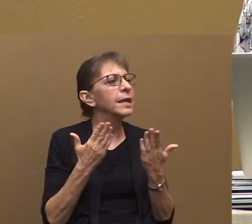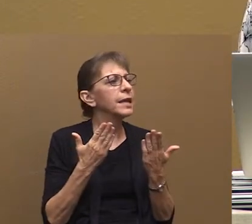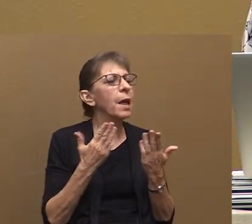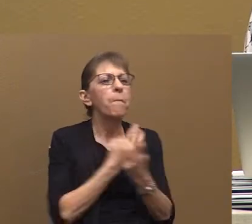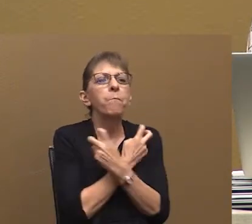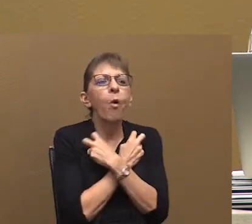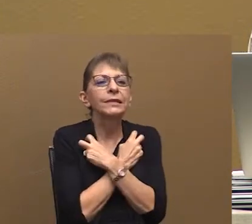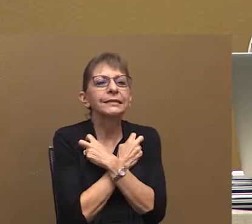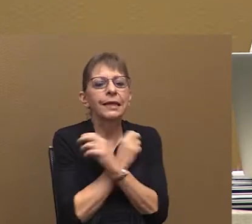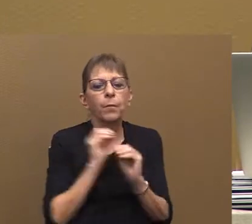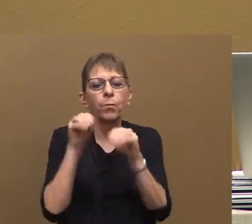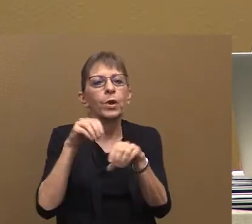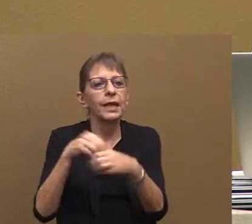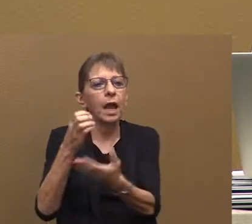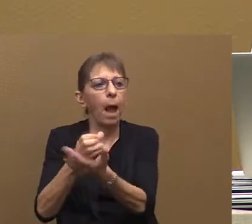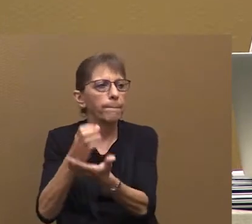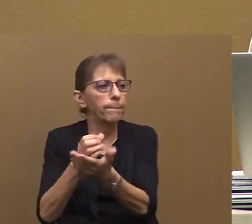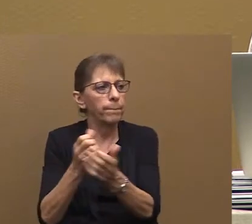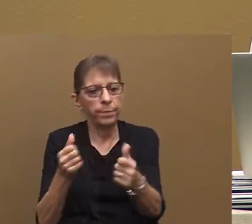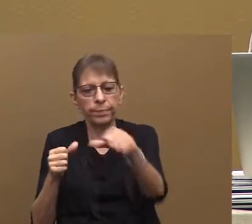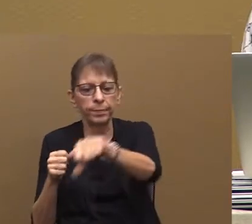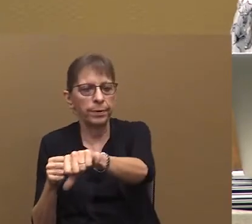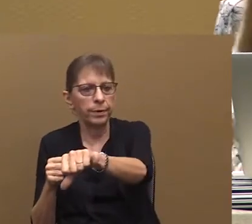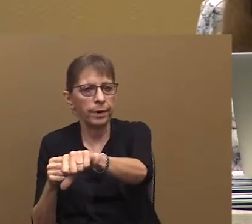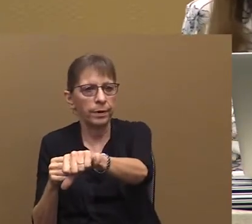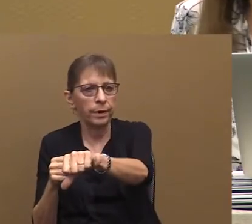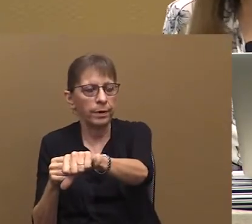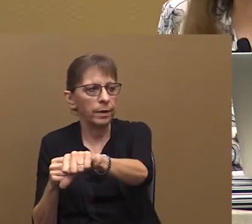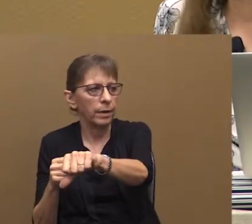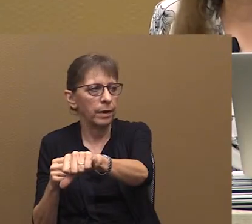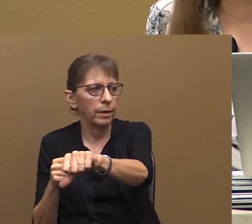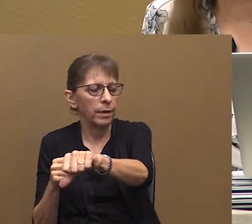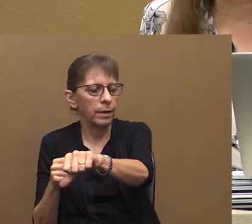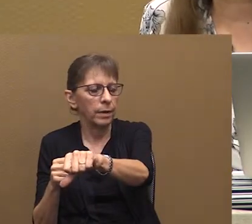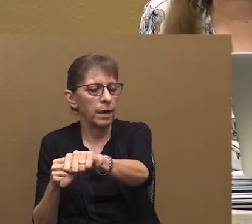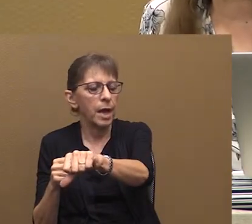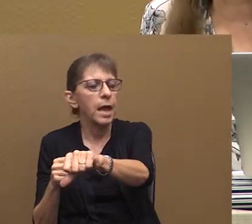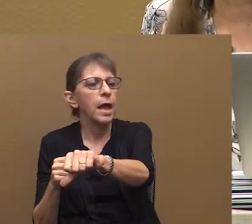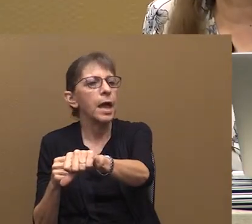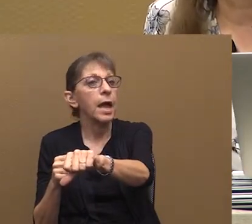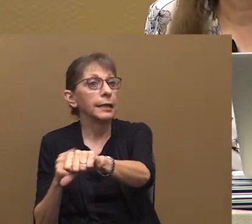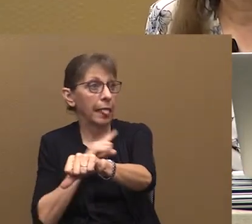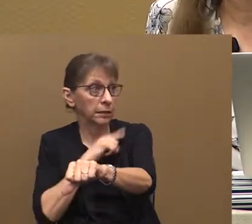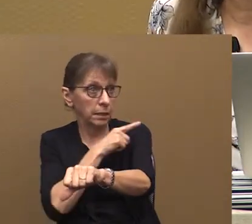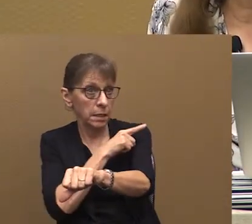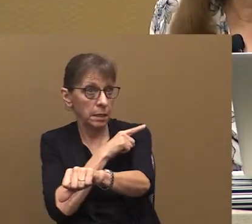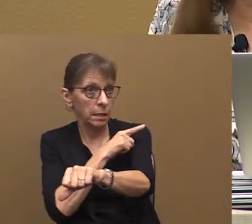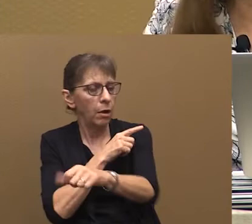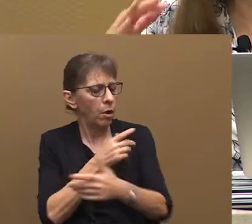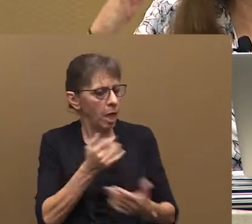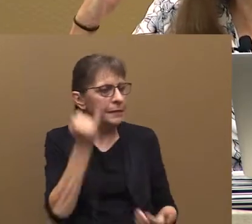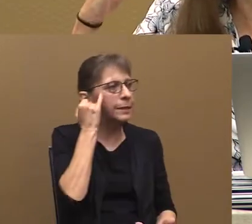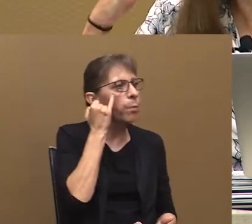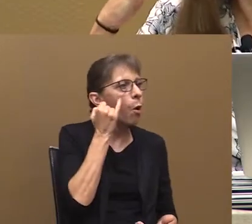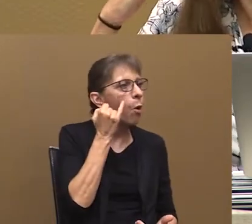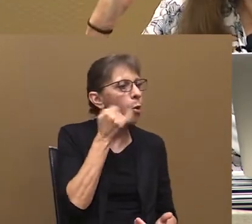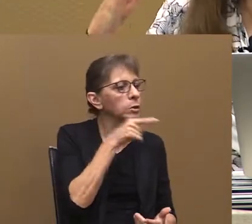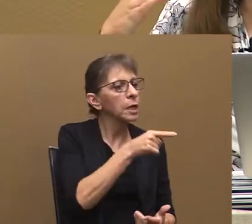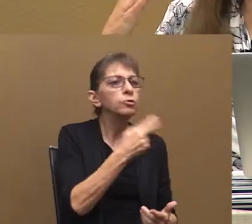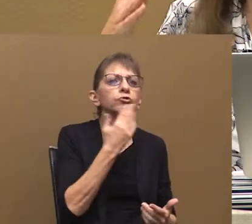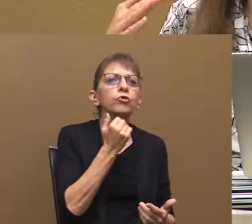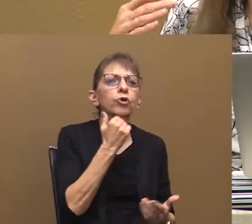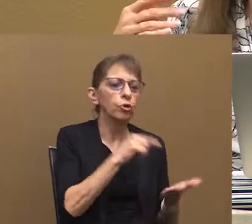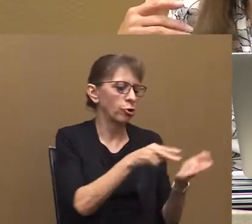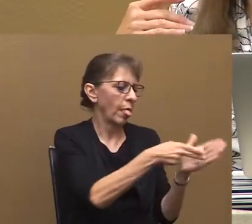poison in somebody's cup, are they guilty? But what if that poison was really labeled sugar? And how do people